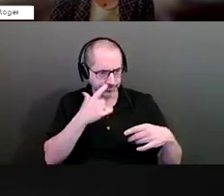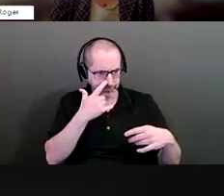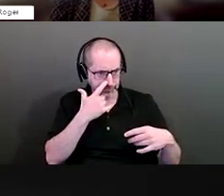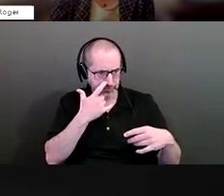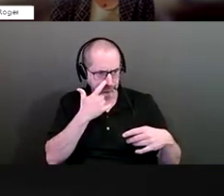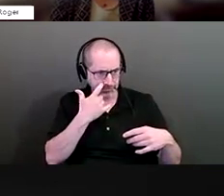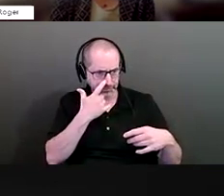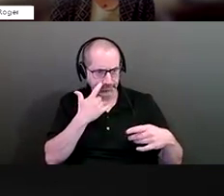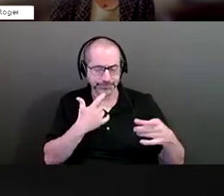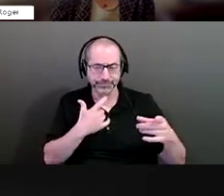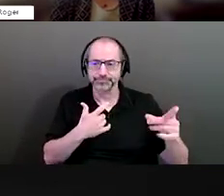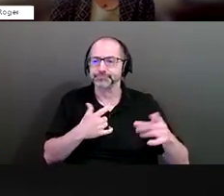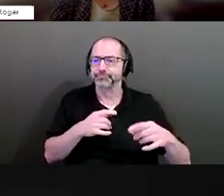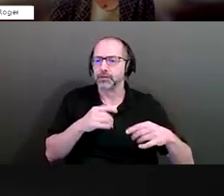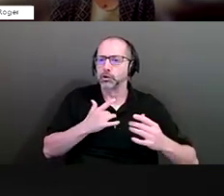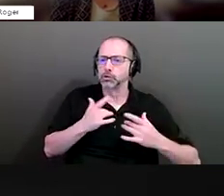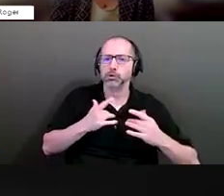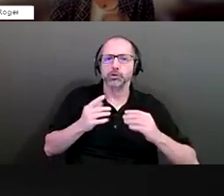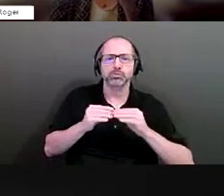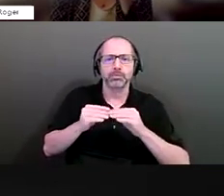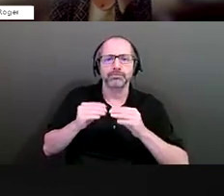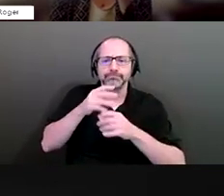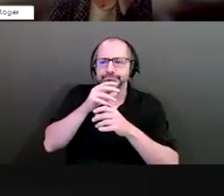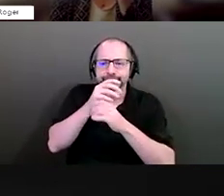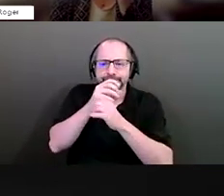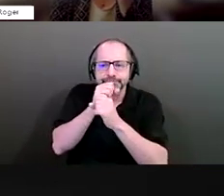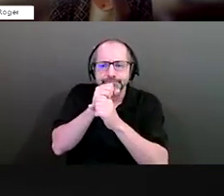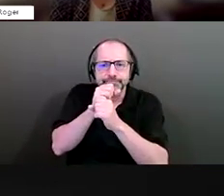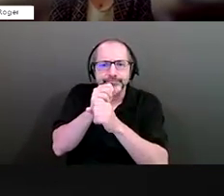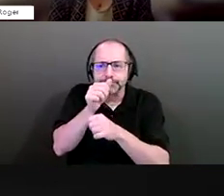They're also concerned about privacy. So